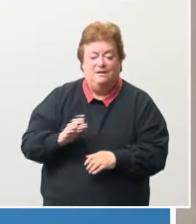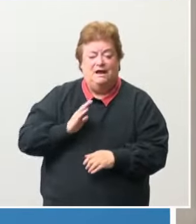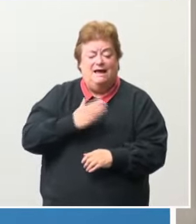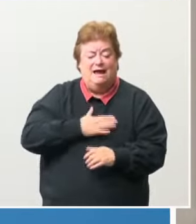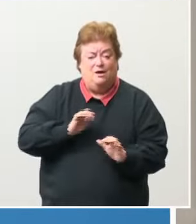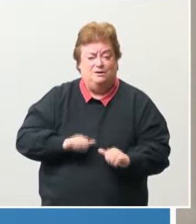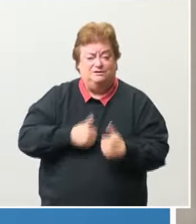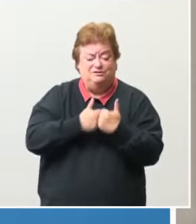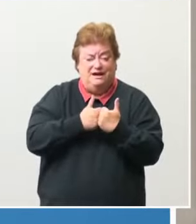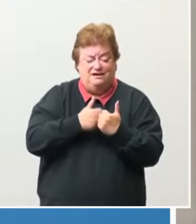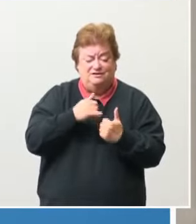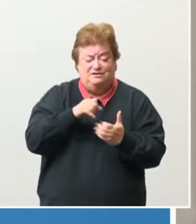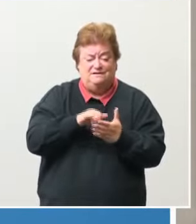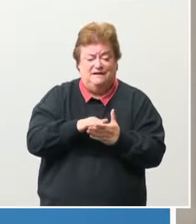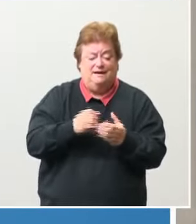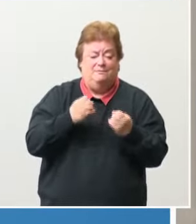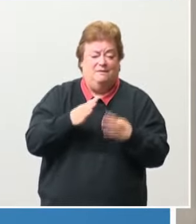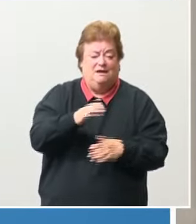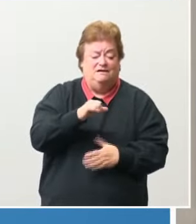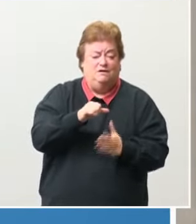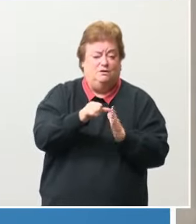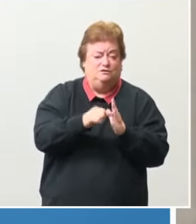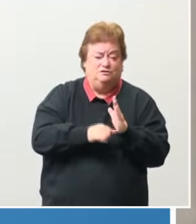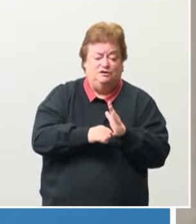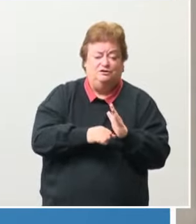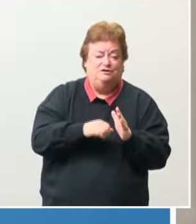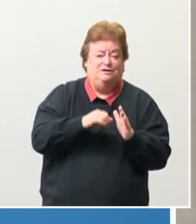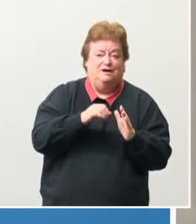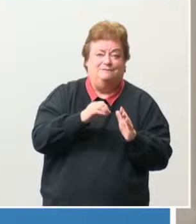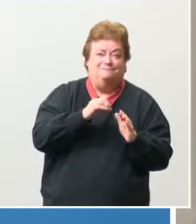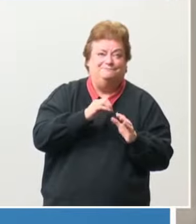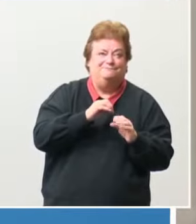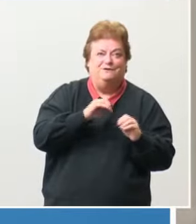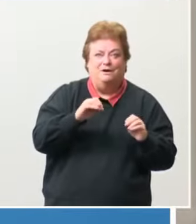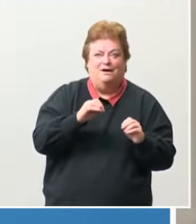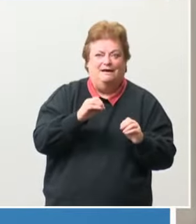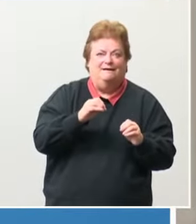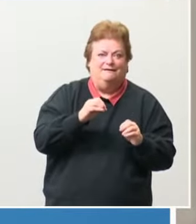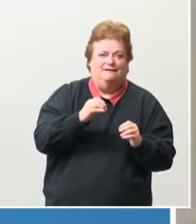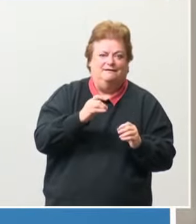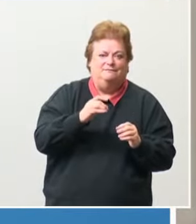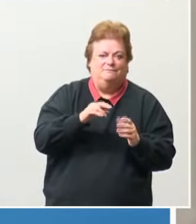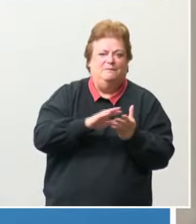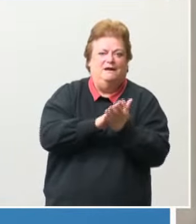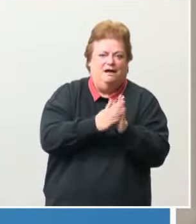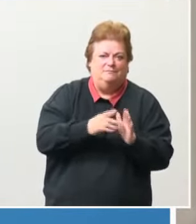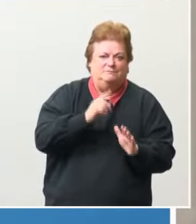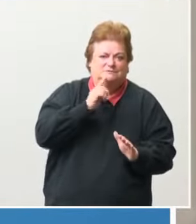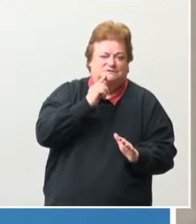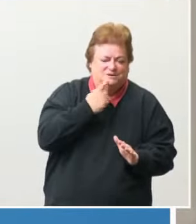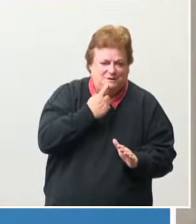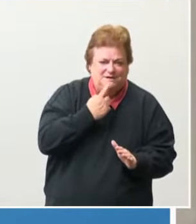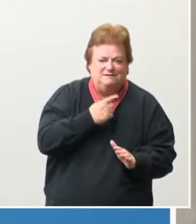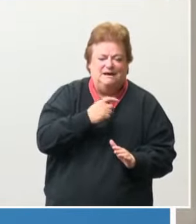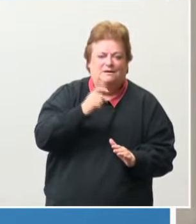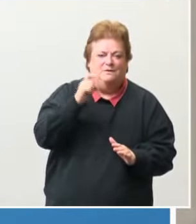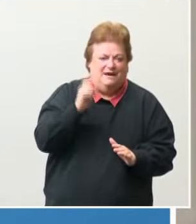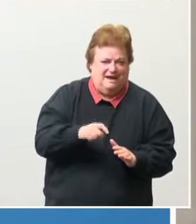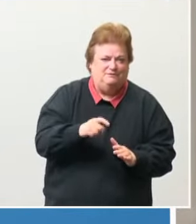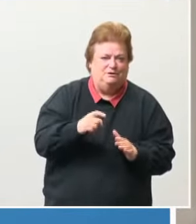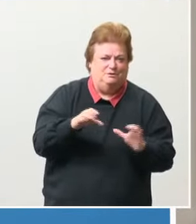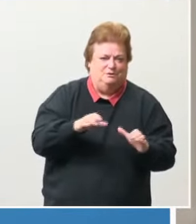so many of these surgeries really aren't very elective any longer. The criticality of the surgeries that we are doing